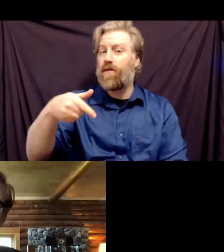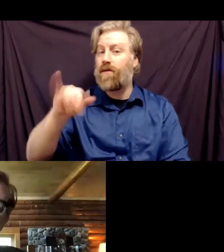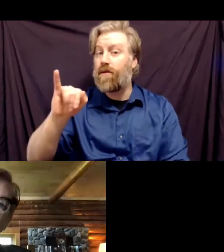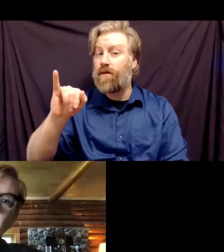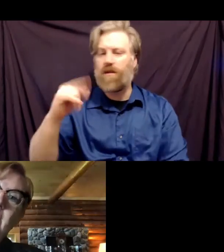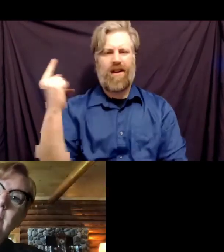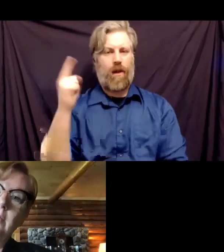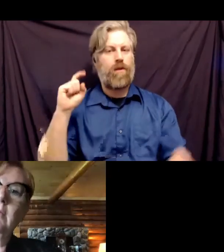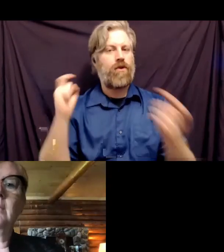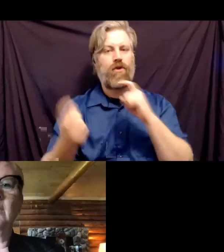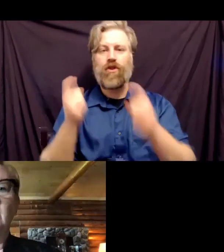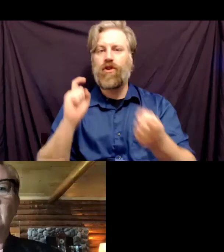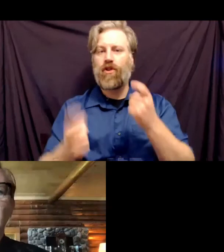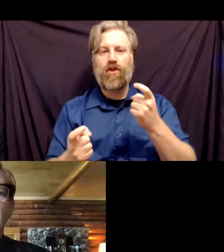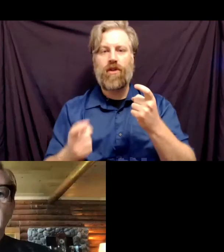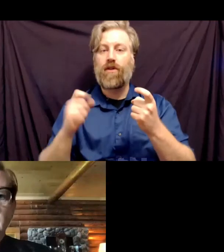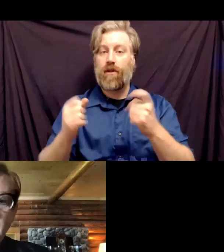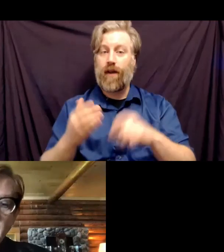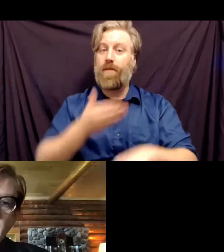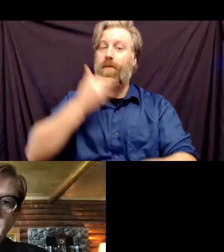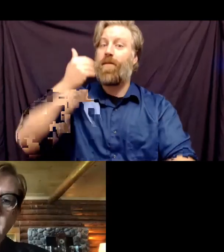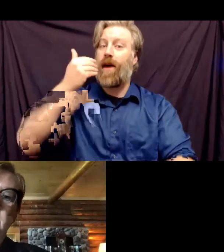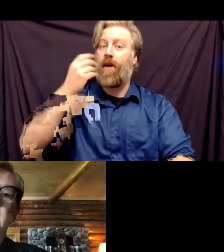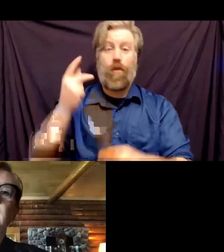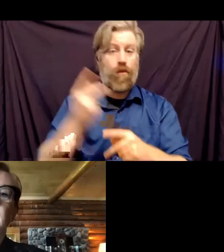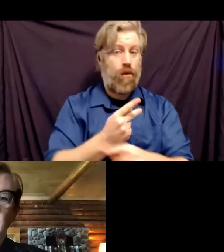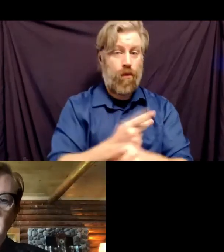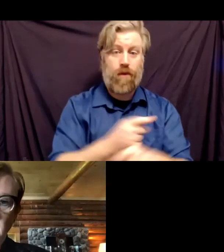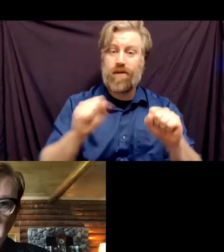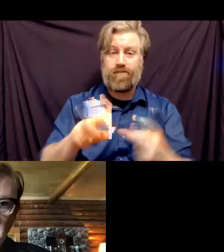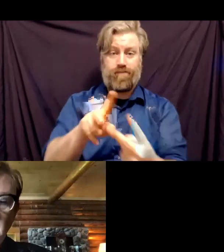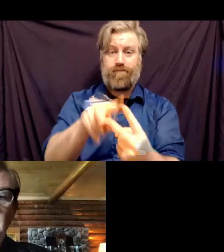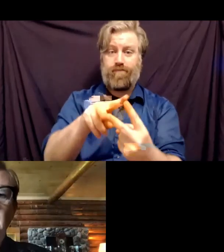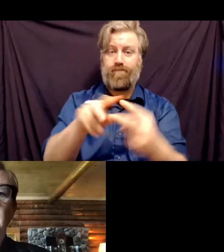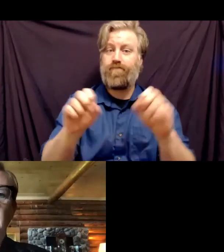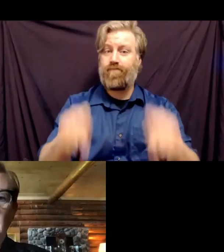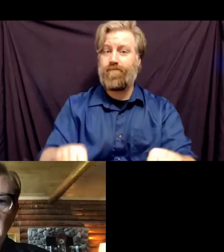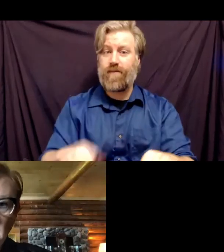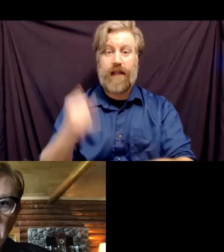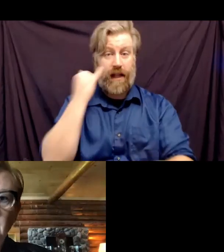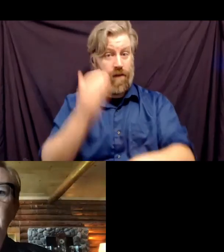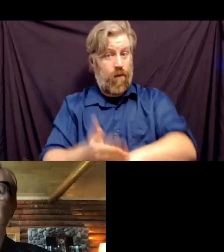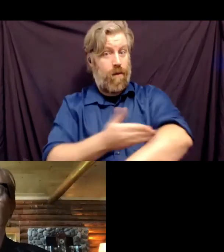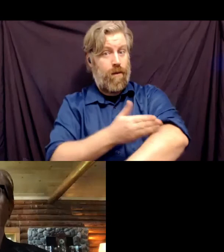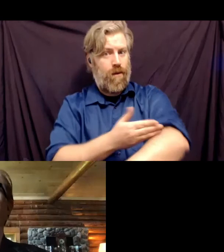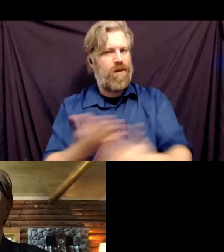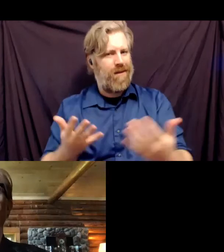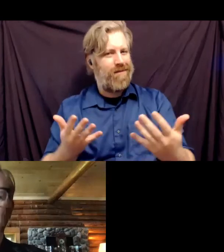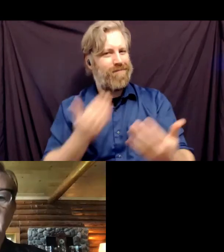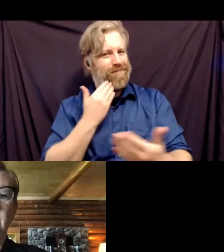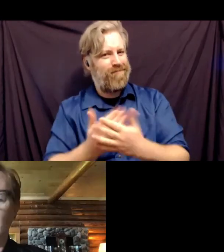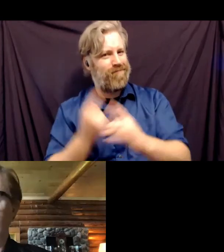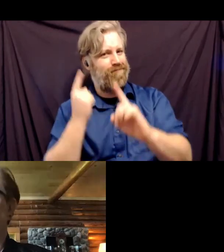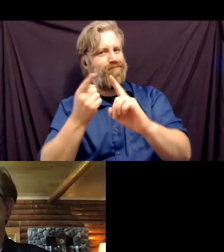better or for the worse. And if we're making improvement, that's what it's all about. I'm so glad you asked